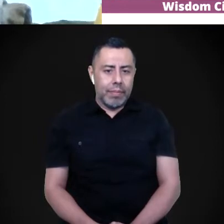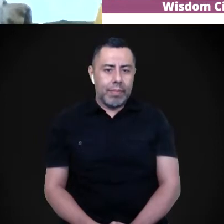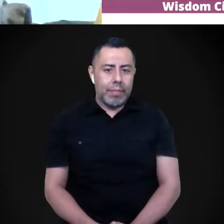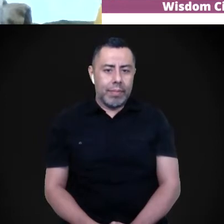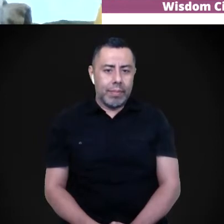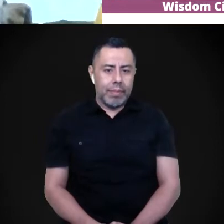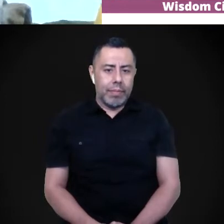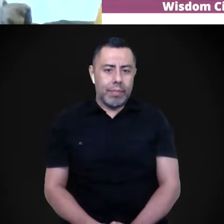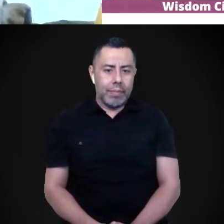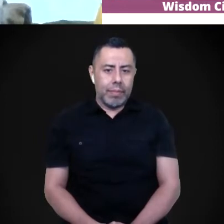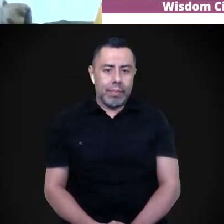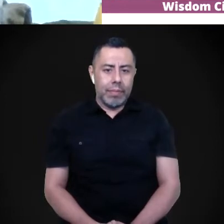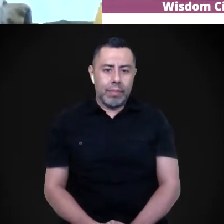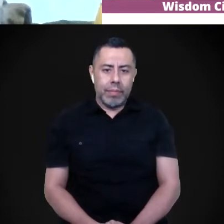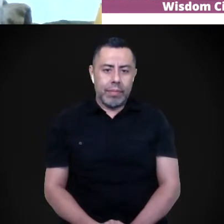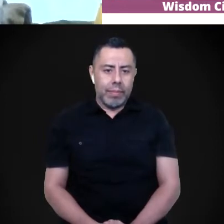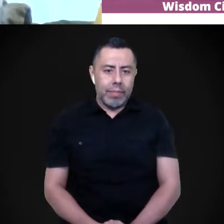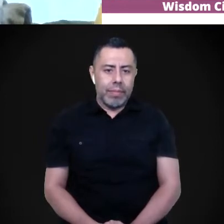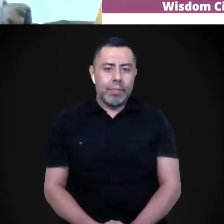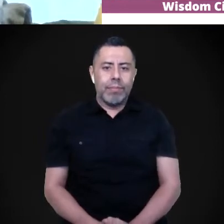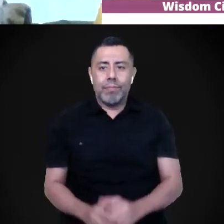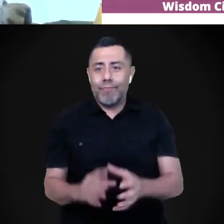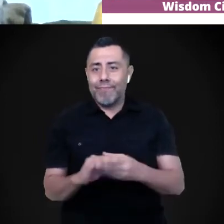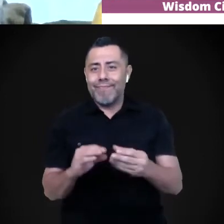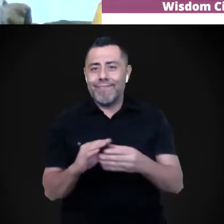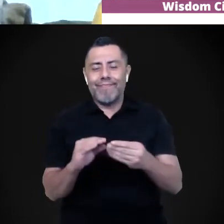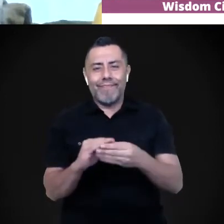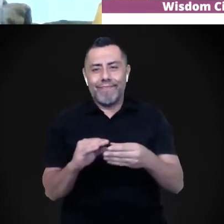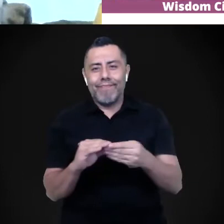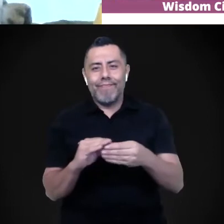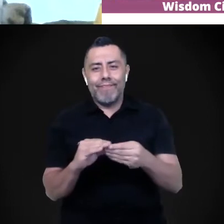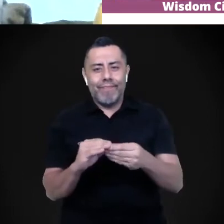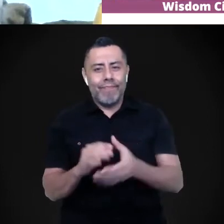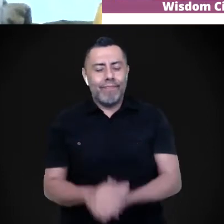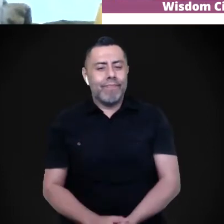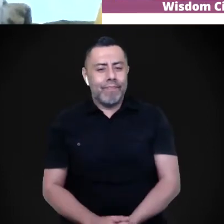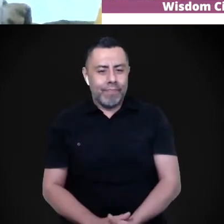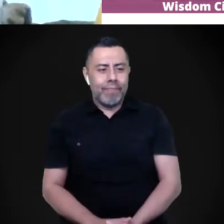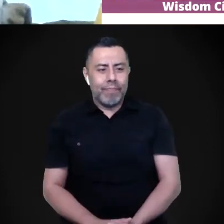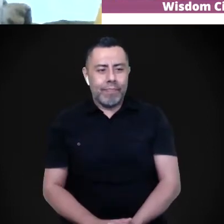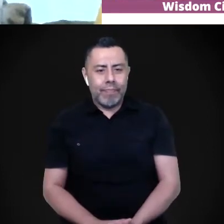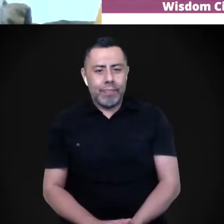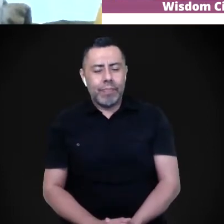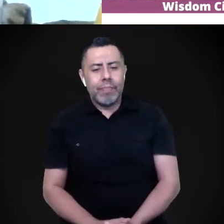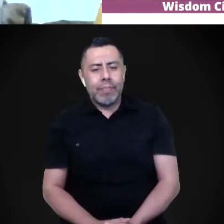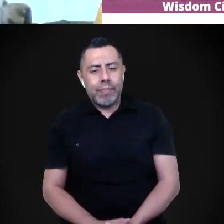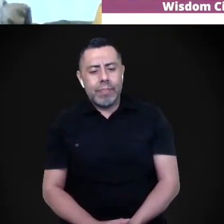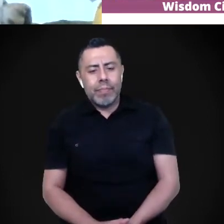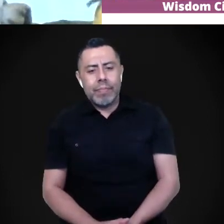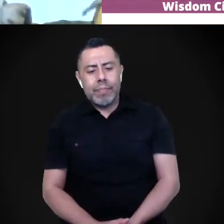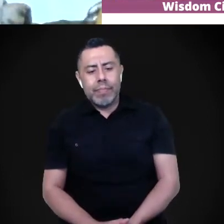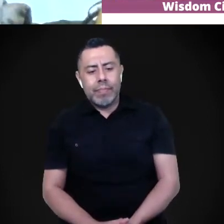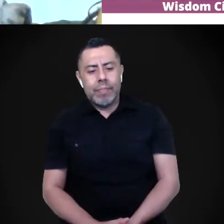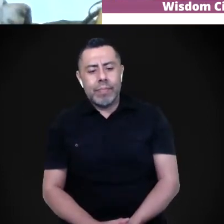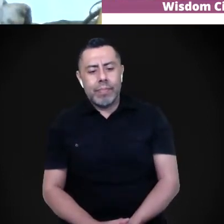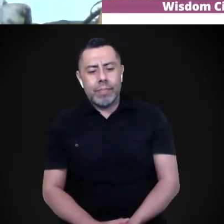cushy chisachin, who like to eat a penachinator. What are in his trap? Deep lagana by in his